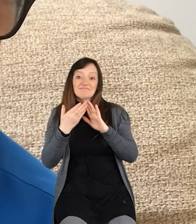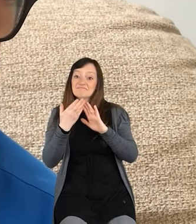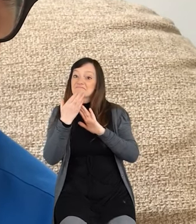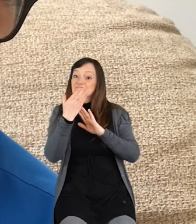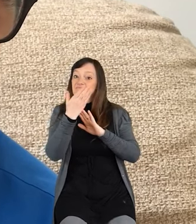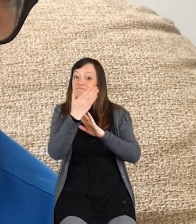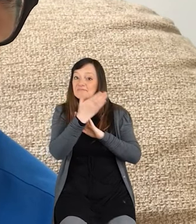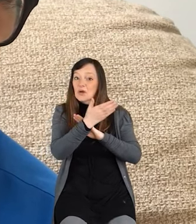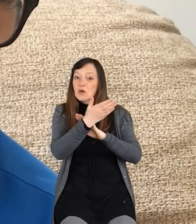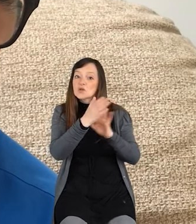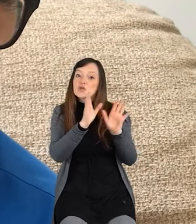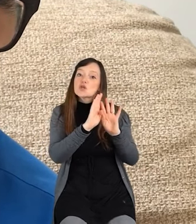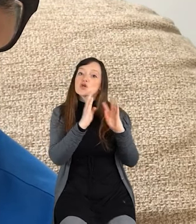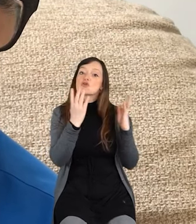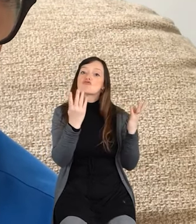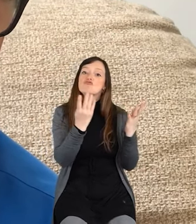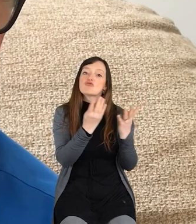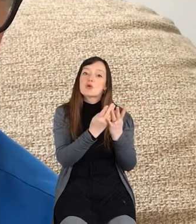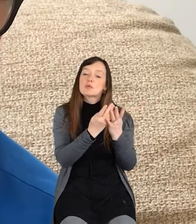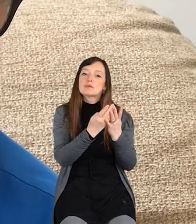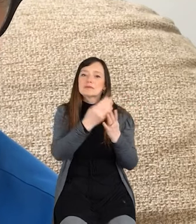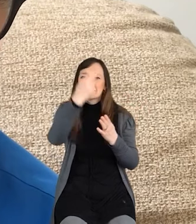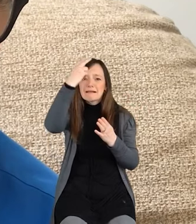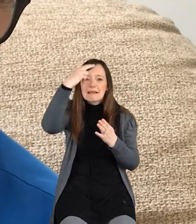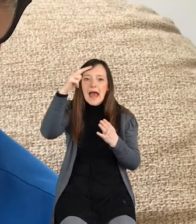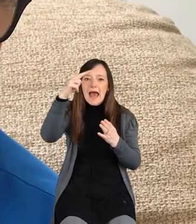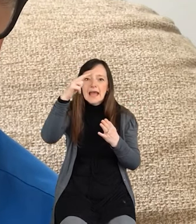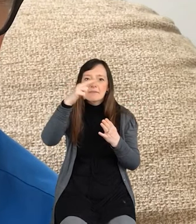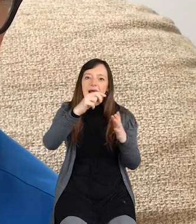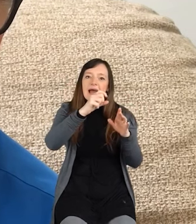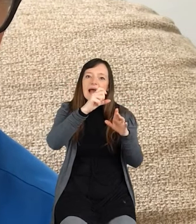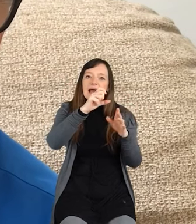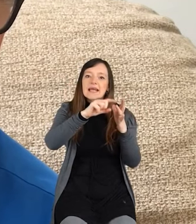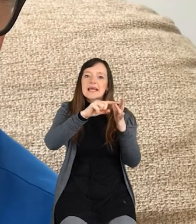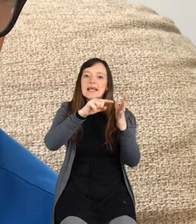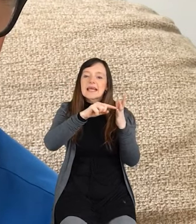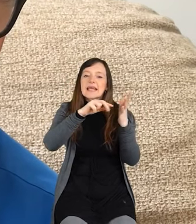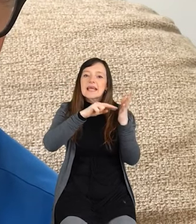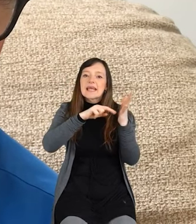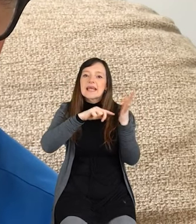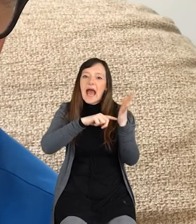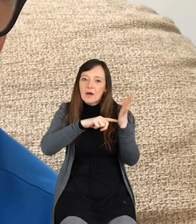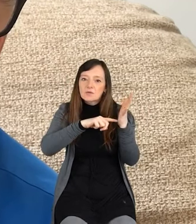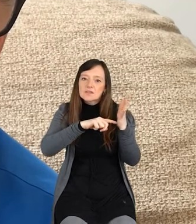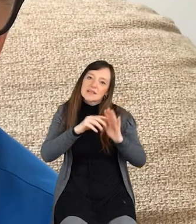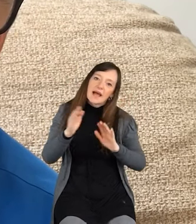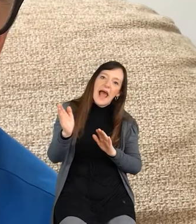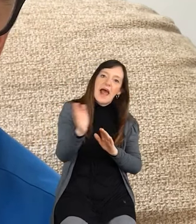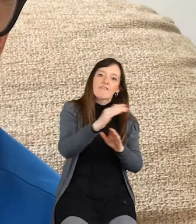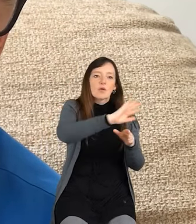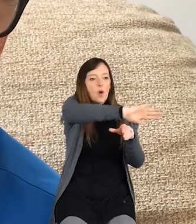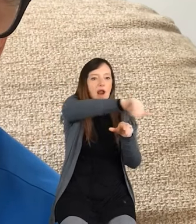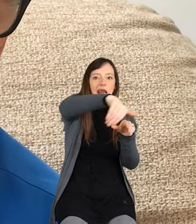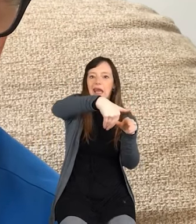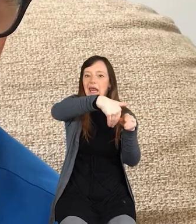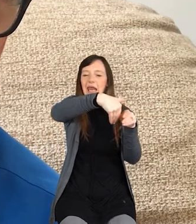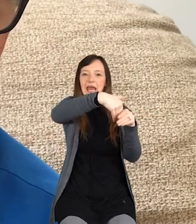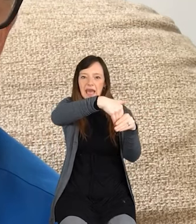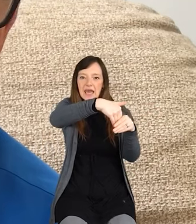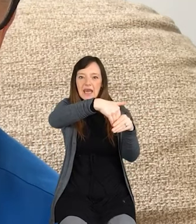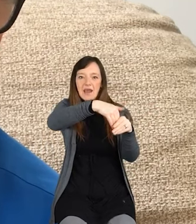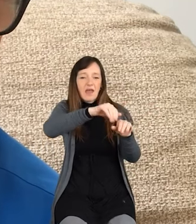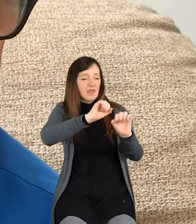Count Everyone In group. The team really helps me to love God